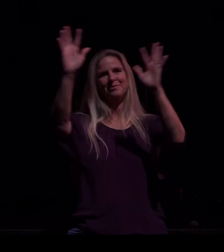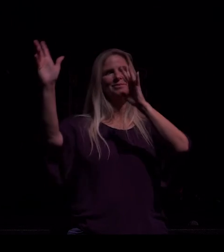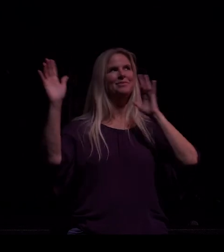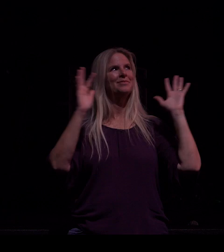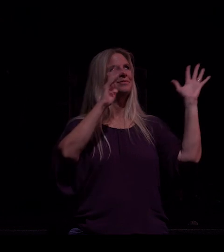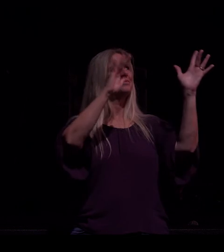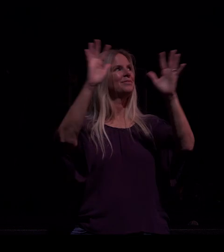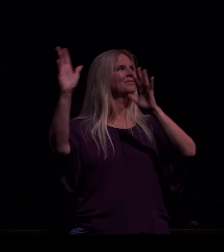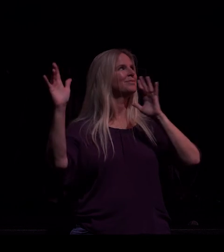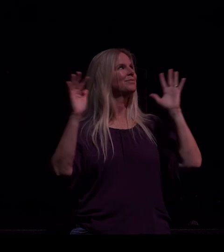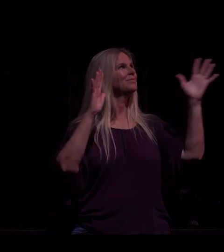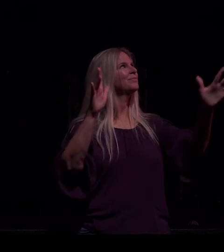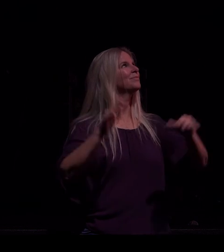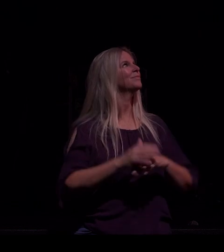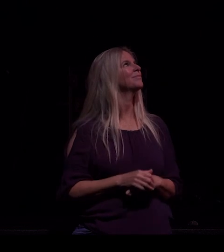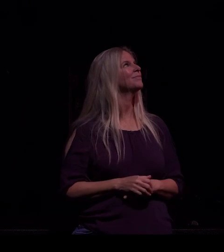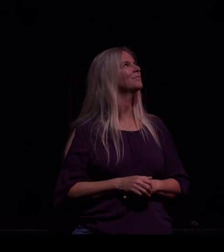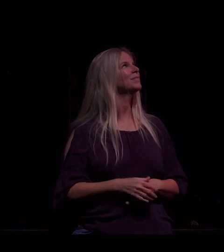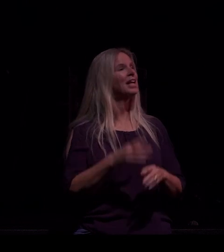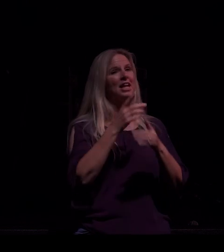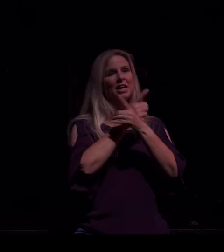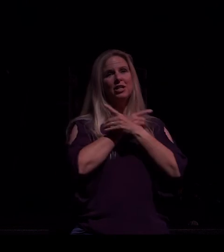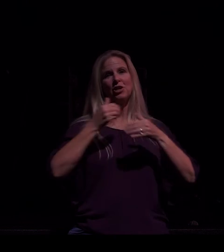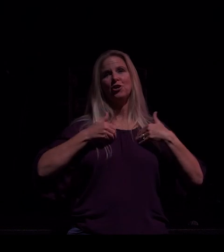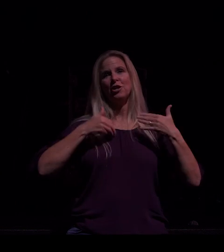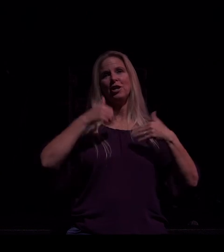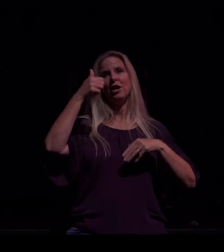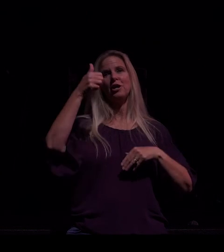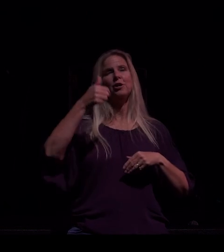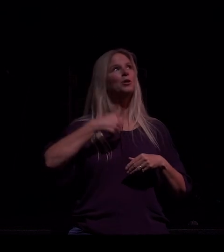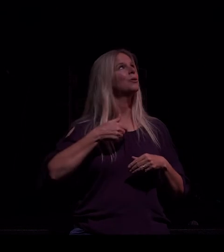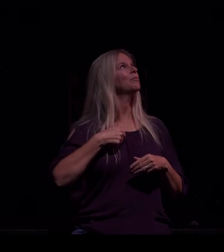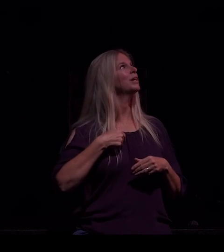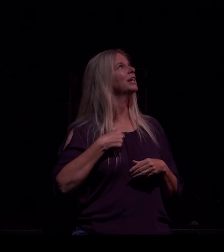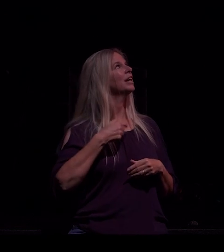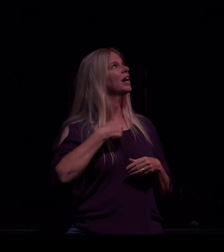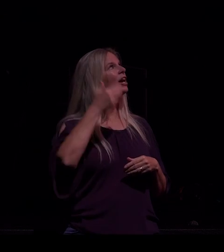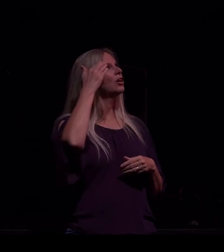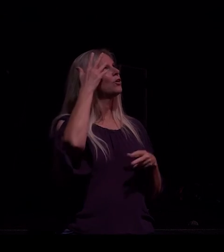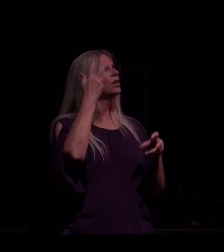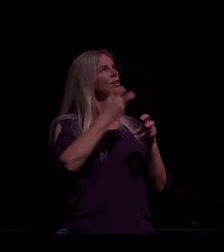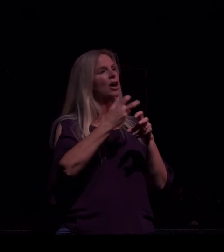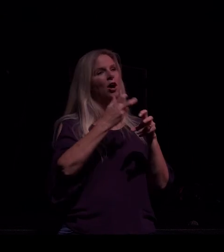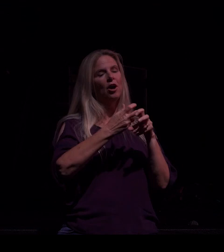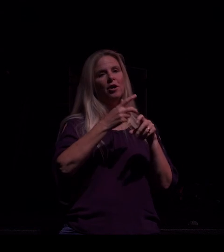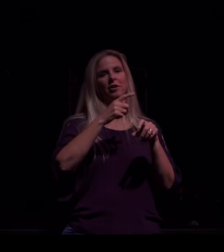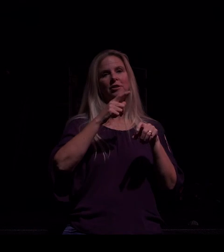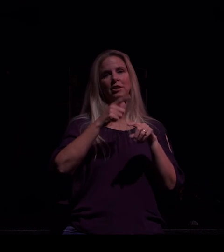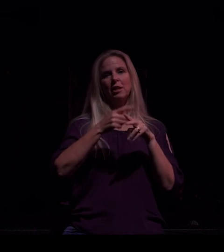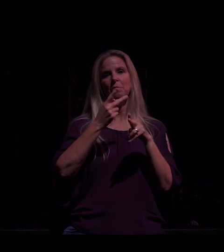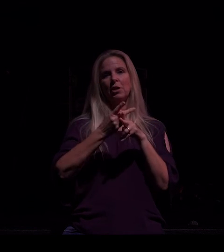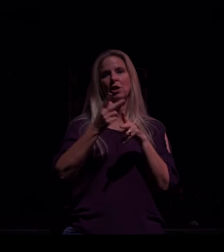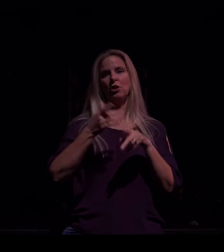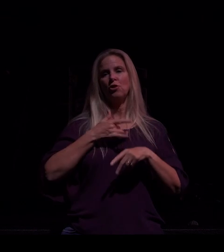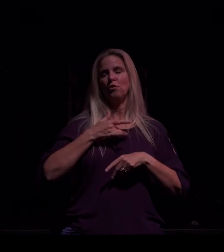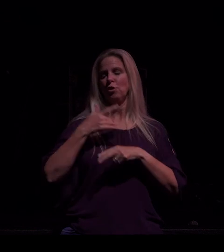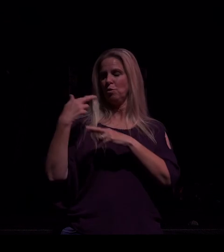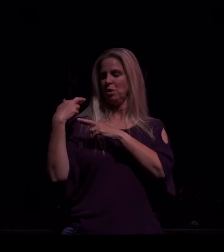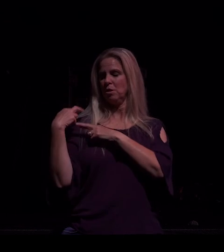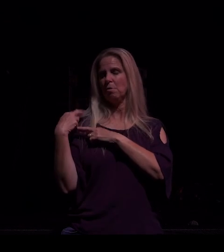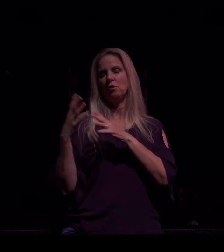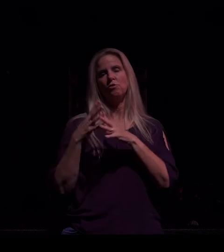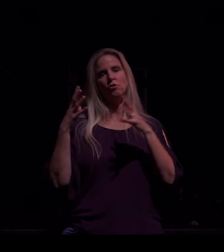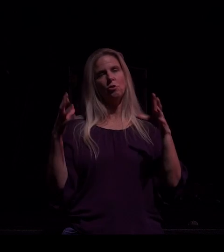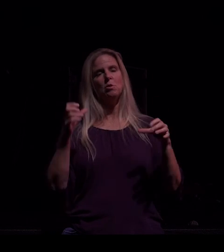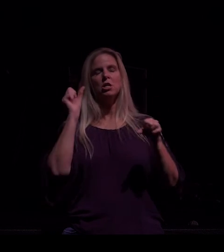Dear younger me, I know how hard you try to keep it all afloat. You feel responsible for so much, and